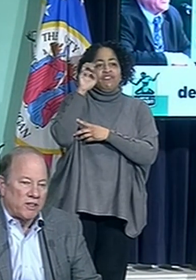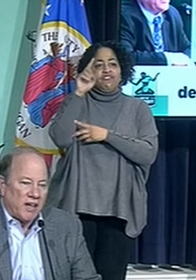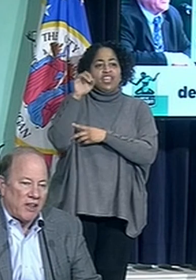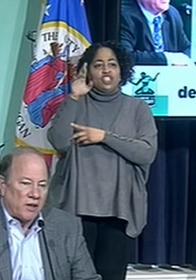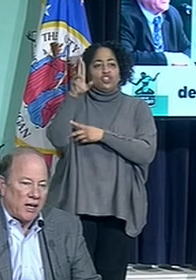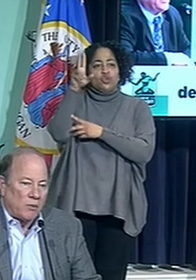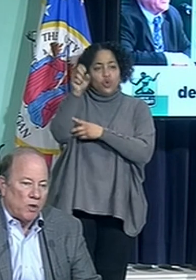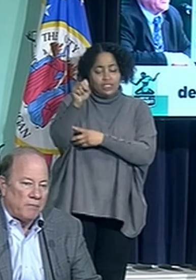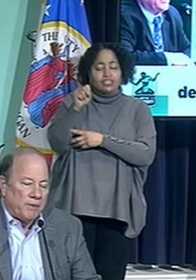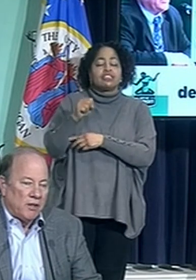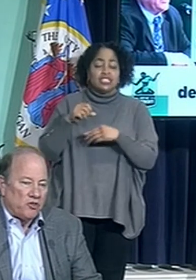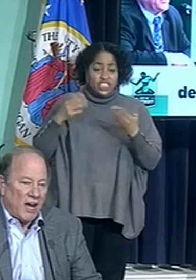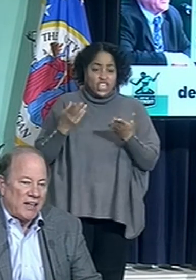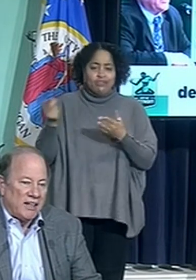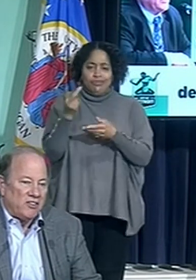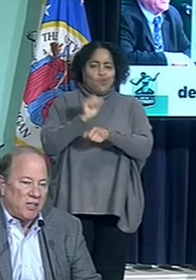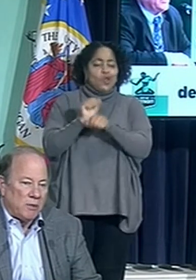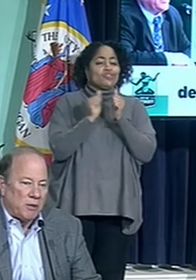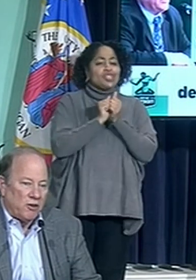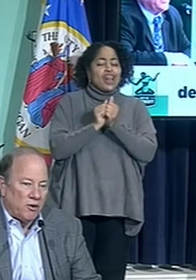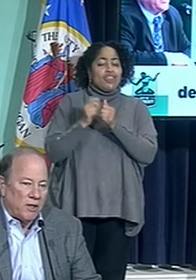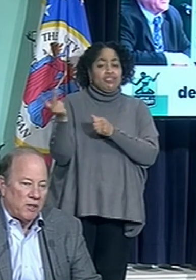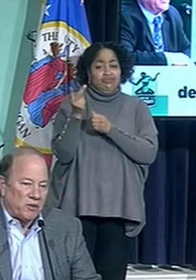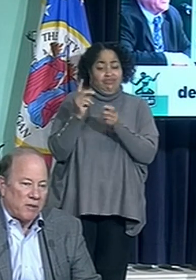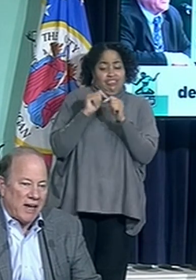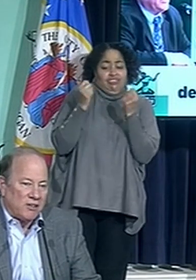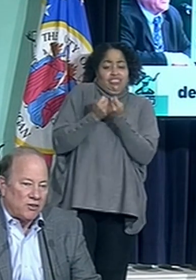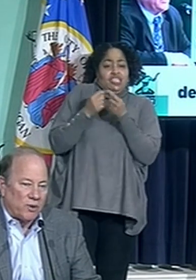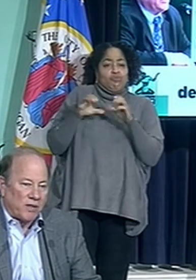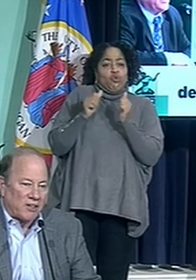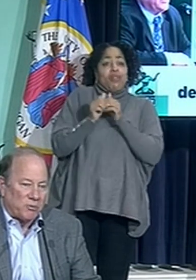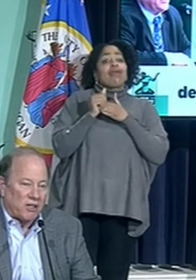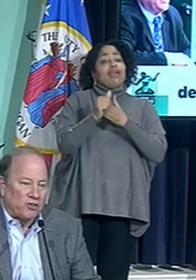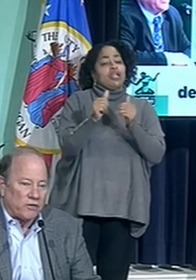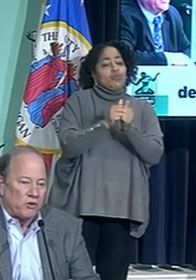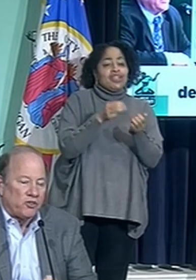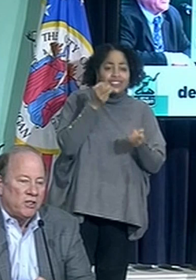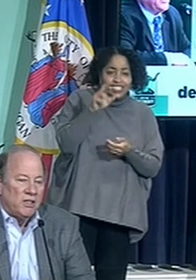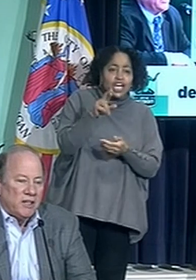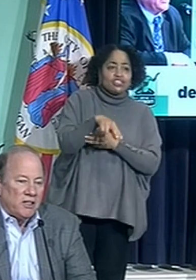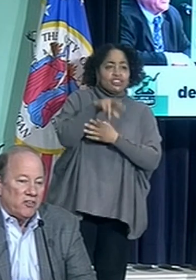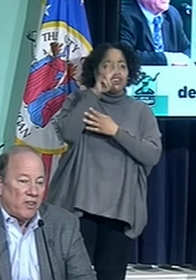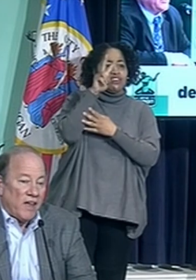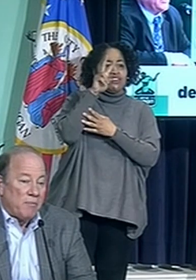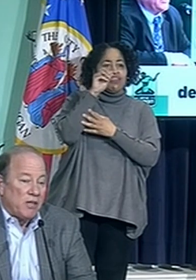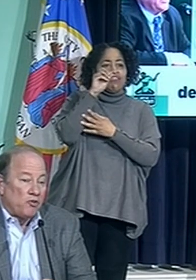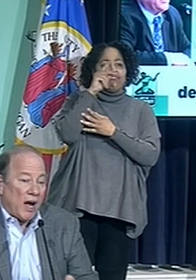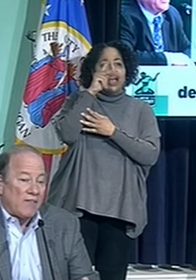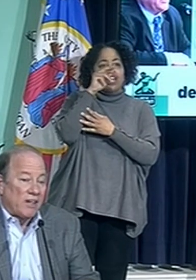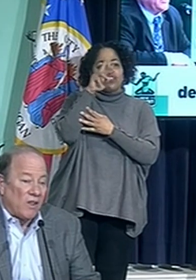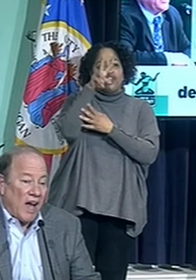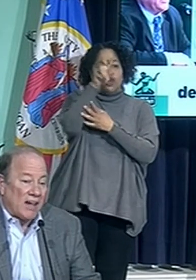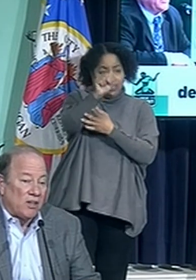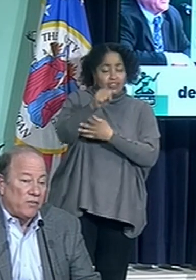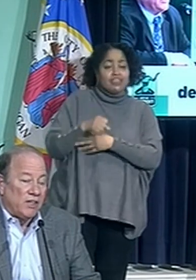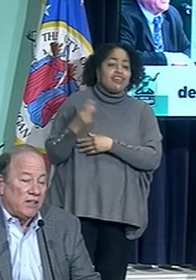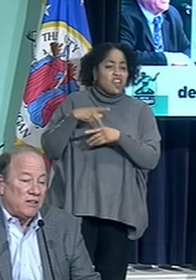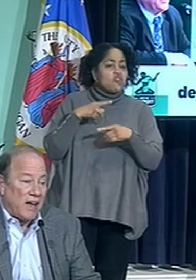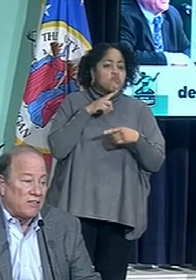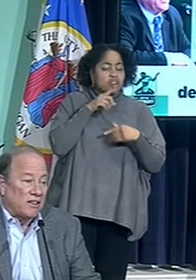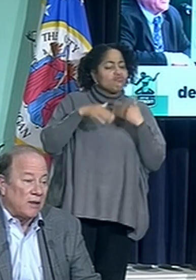would work together. And what John and his team have been doing, with some guidance from Dr. Mark Zervos, is they've been driving a lot of